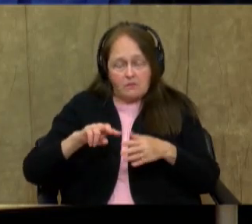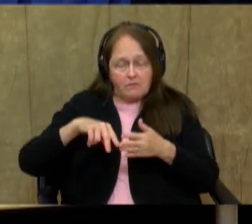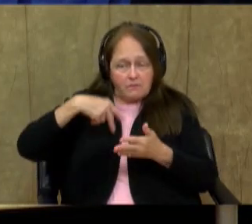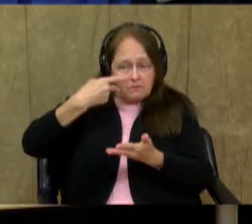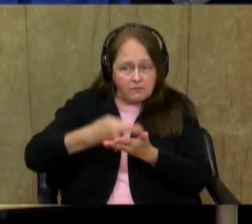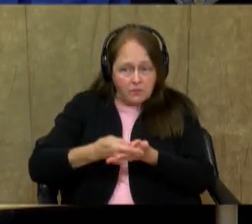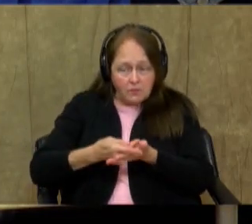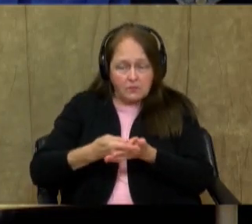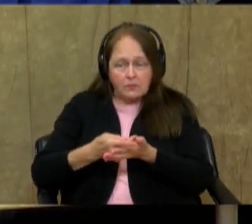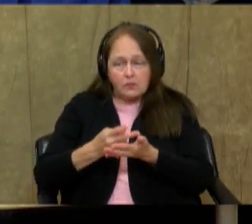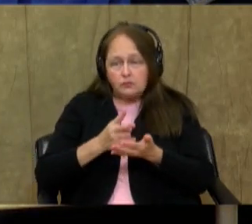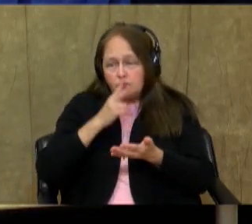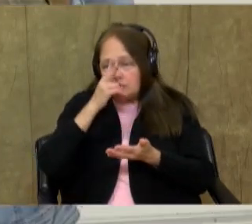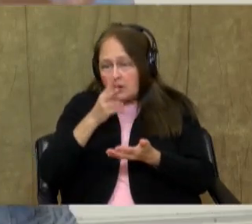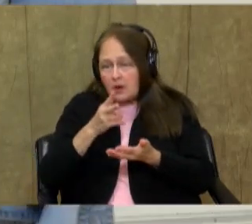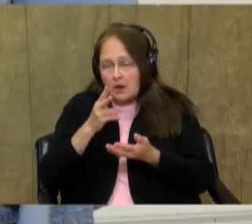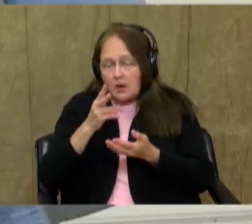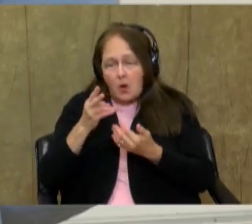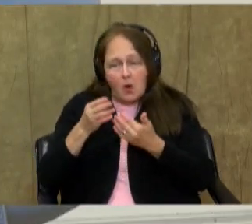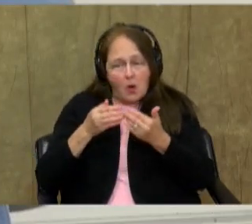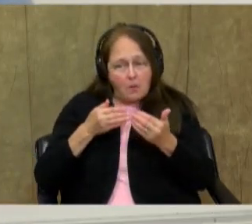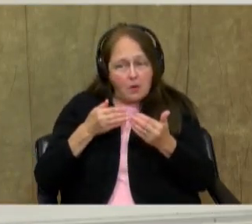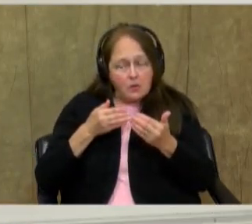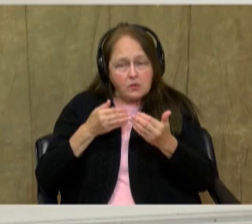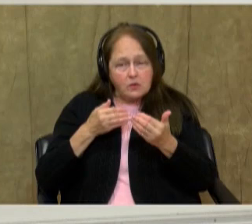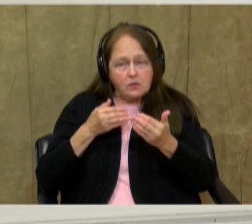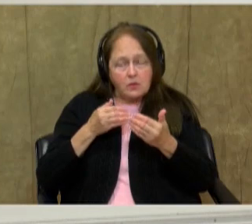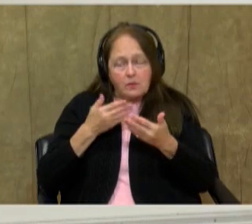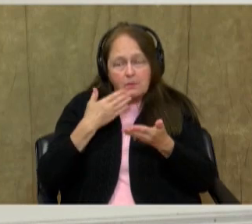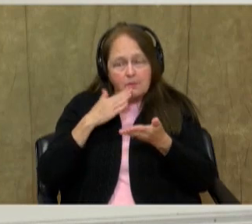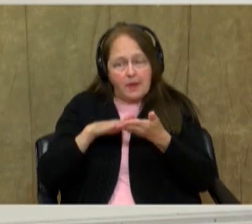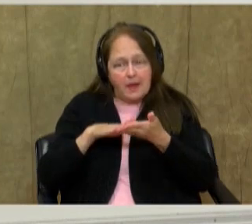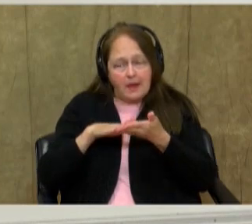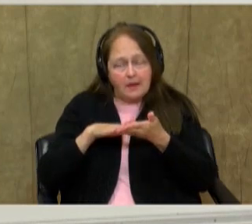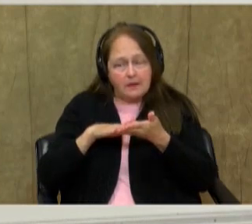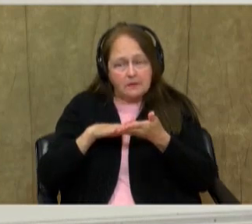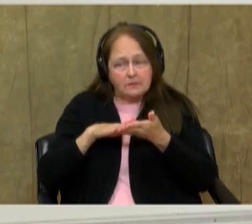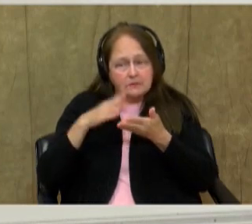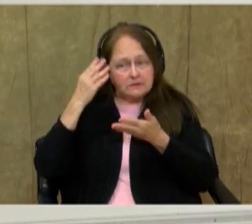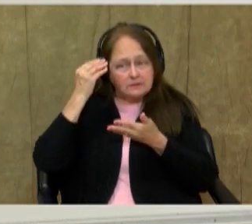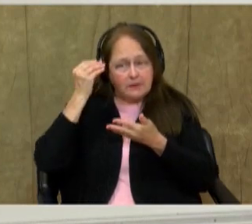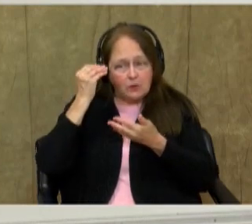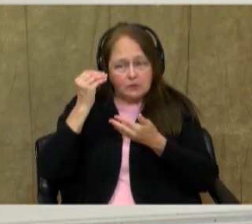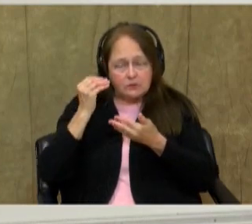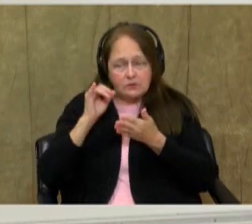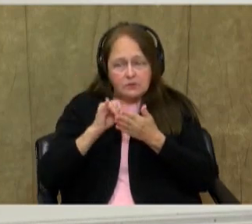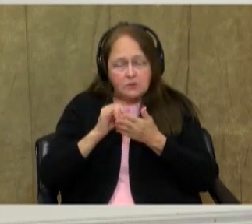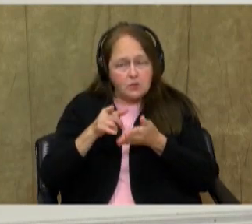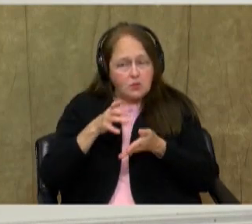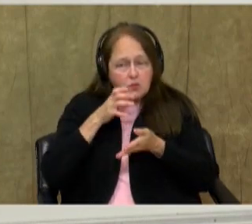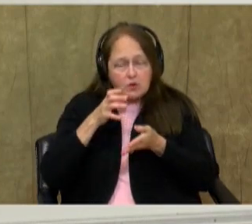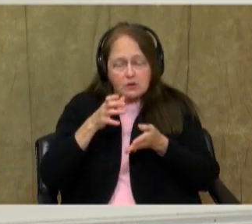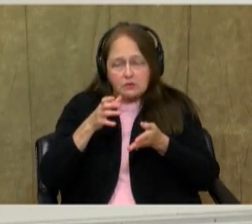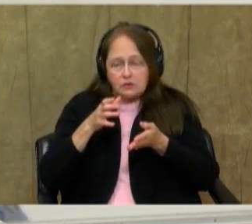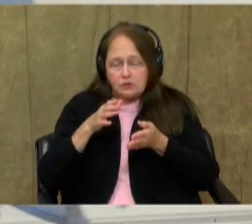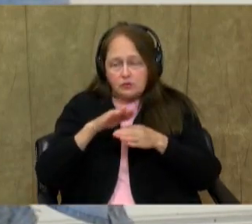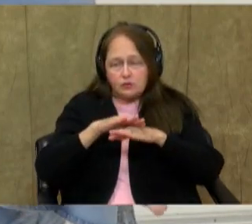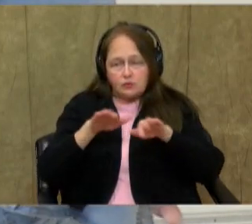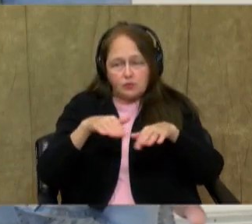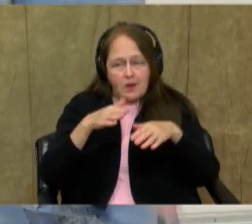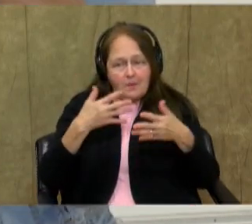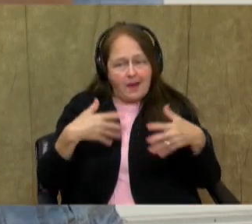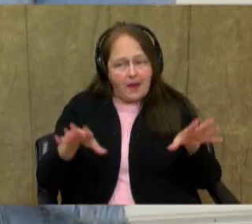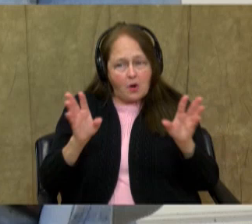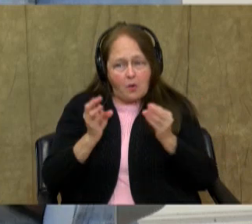in and almost drowned. You know, that's a bad experience for a child. That would make you not want to swim or get in the water